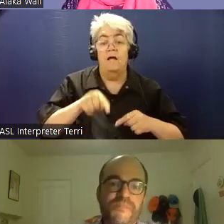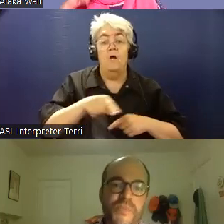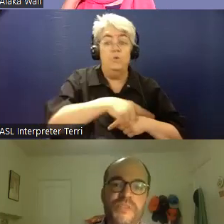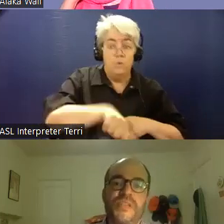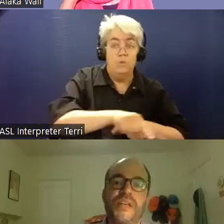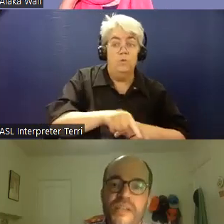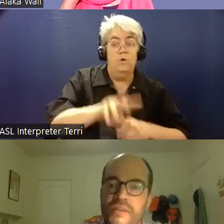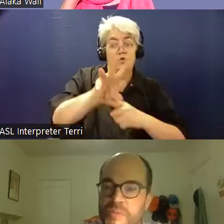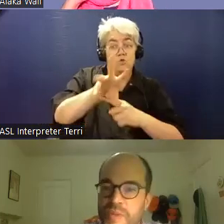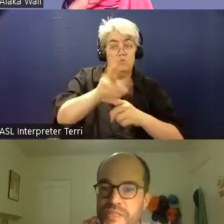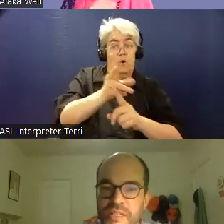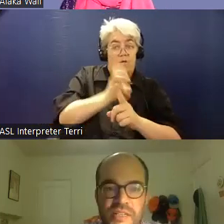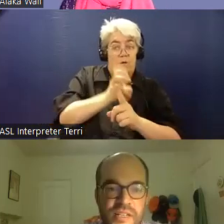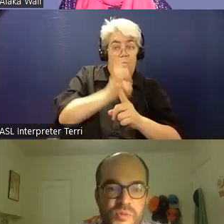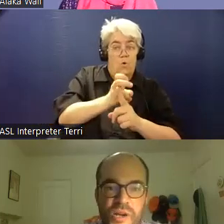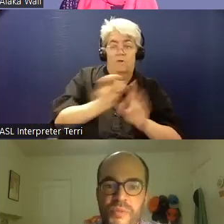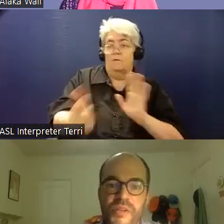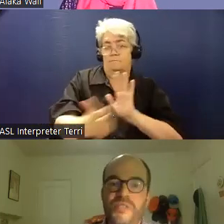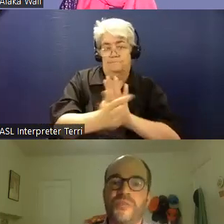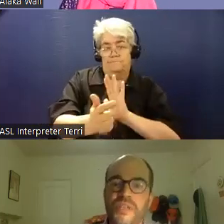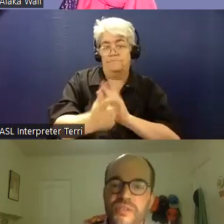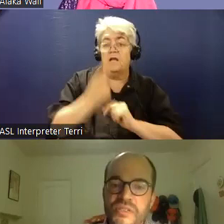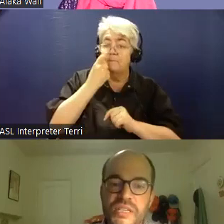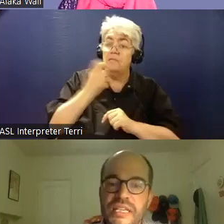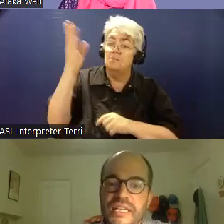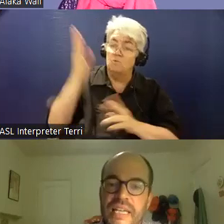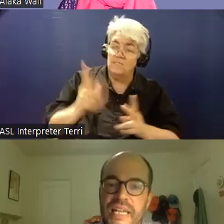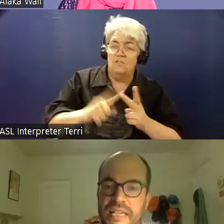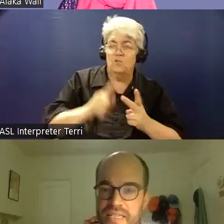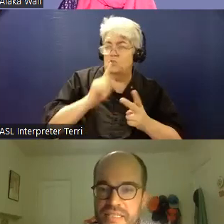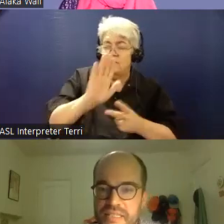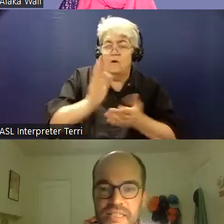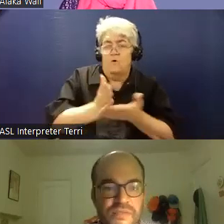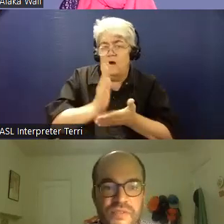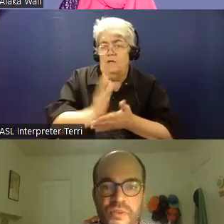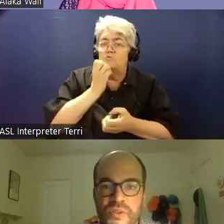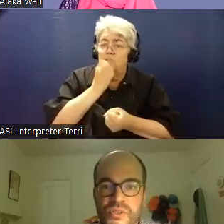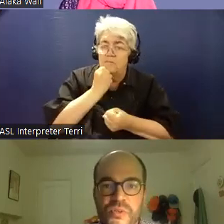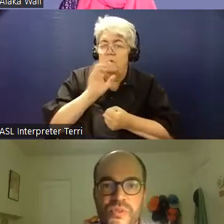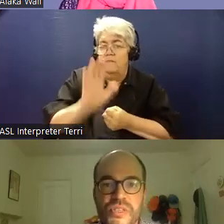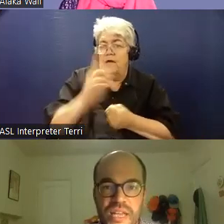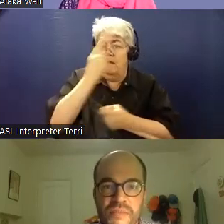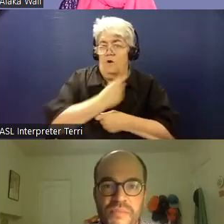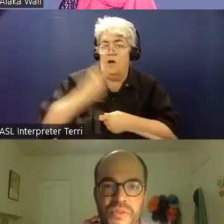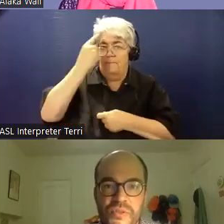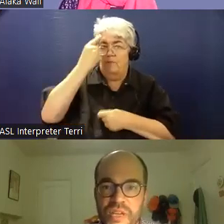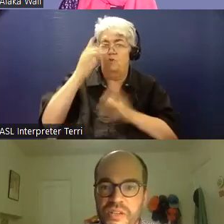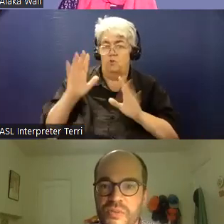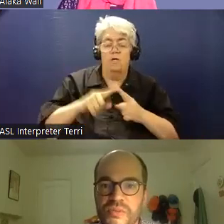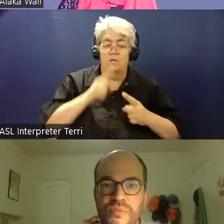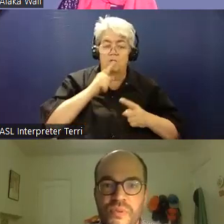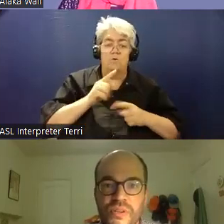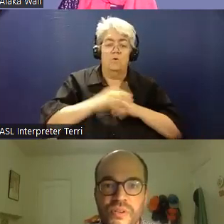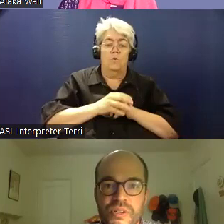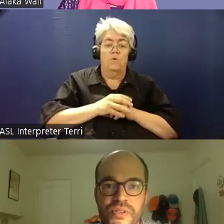prohibited because the AIA respects the intellectual property of its presenters and asks that viewers do the same. So thank